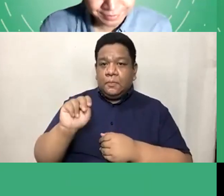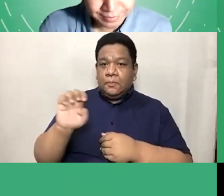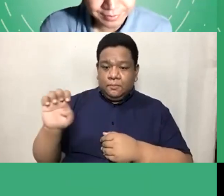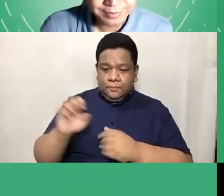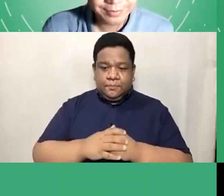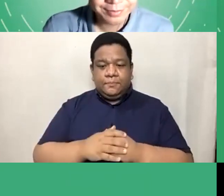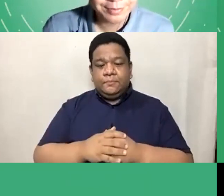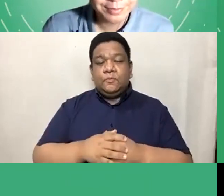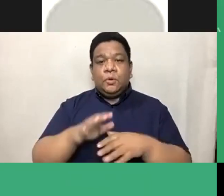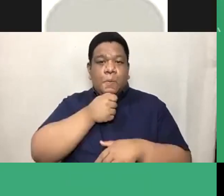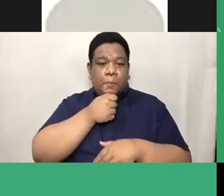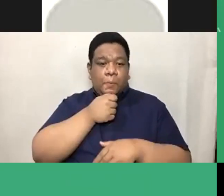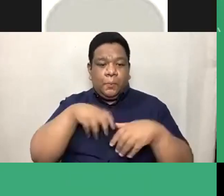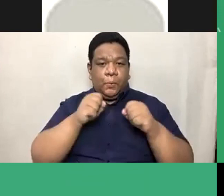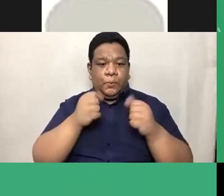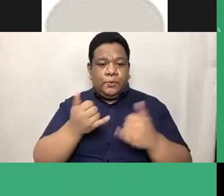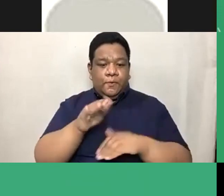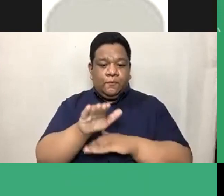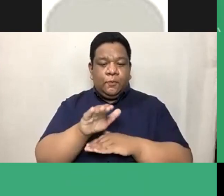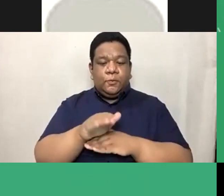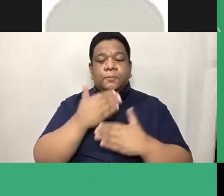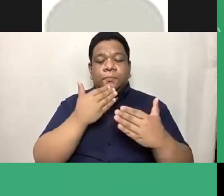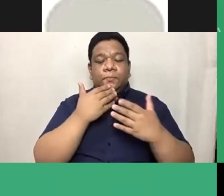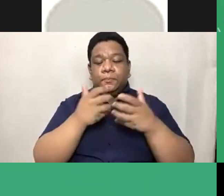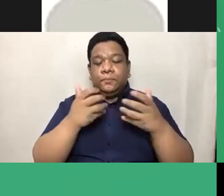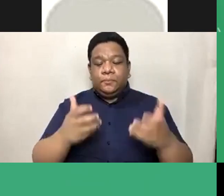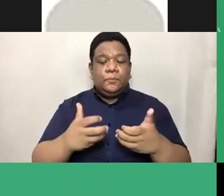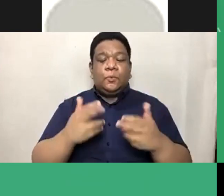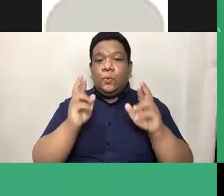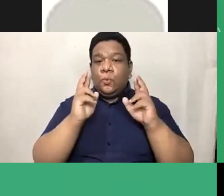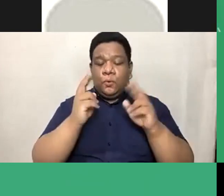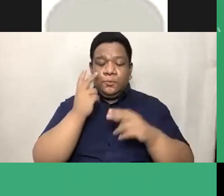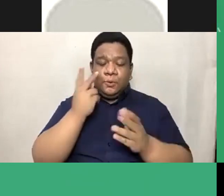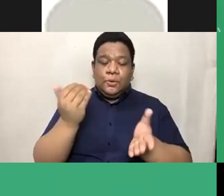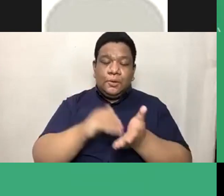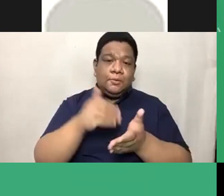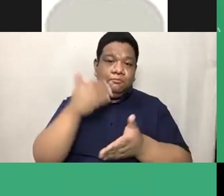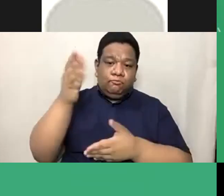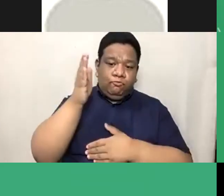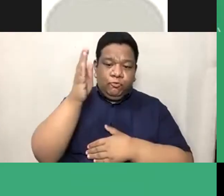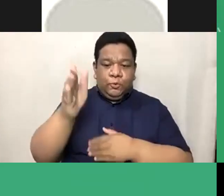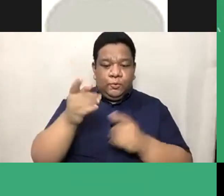your host for this afternoon. Thank you very much, and we hope to see you again in our future events.